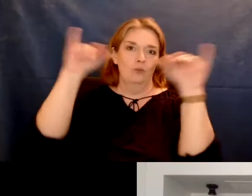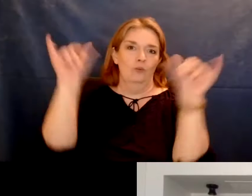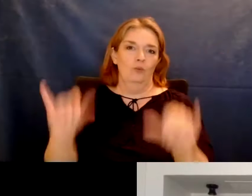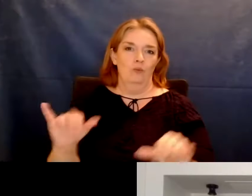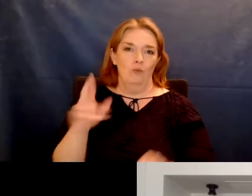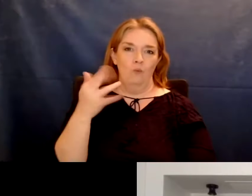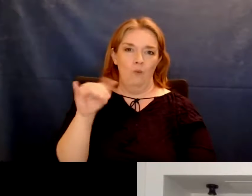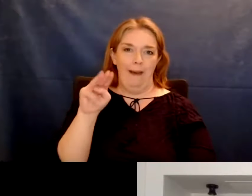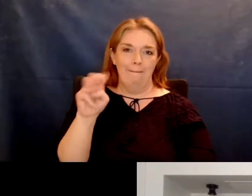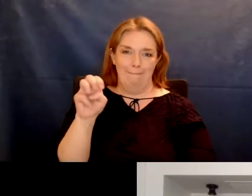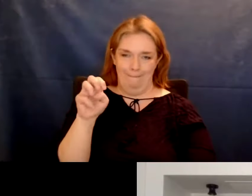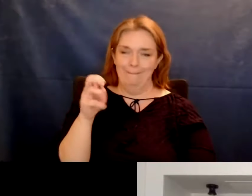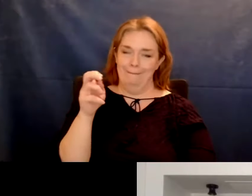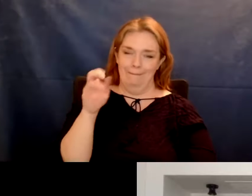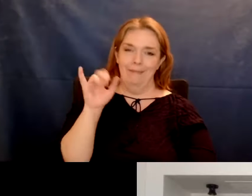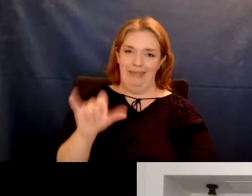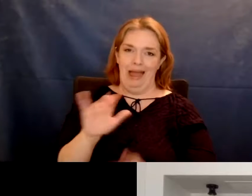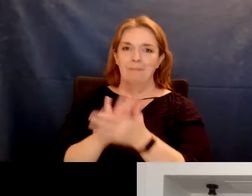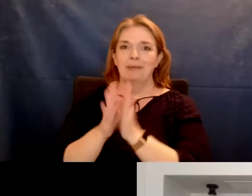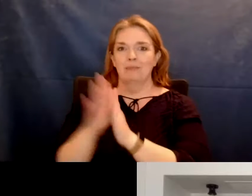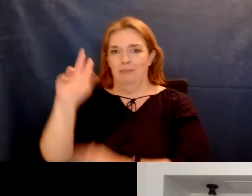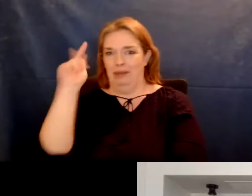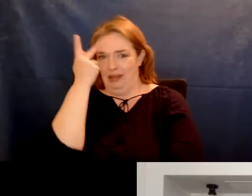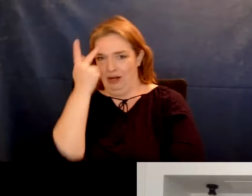And so I think